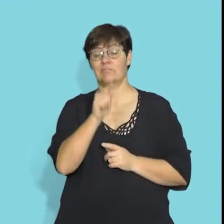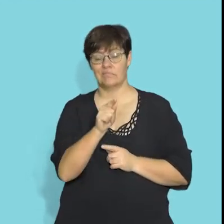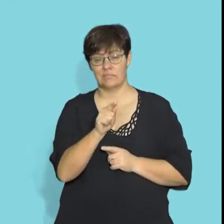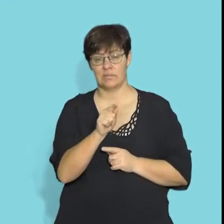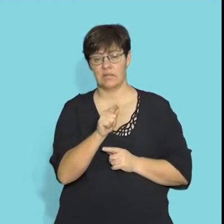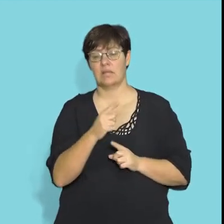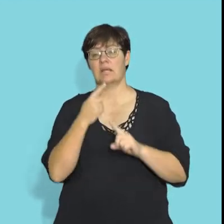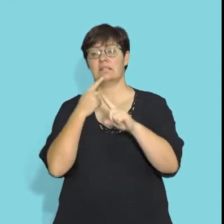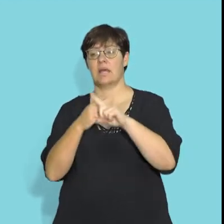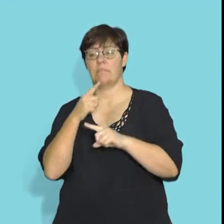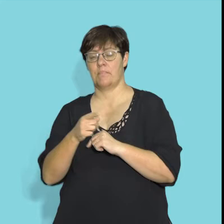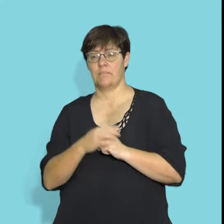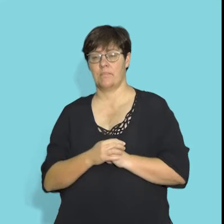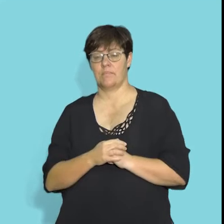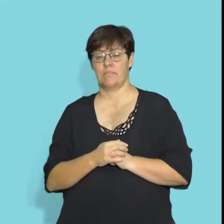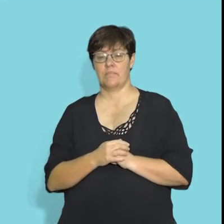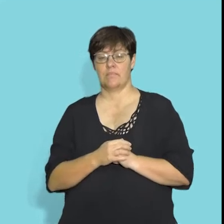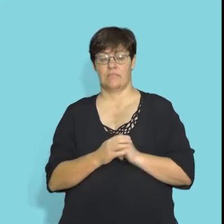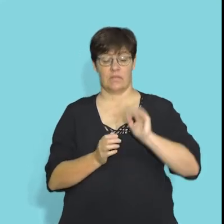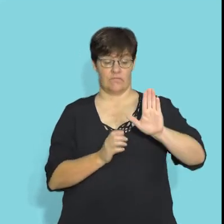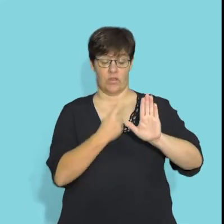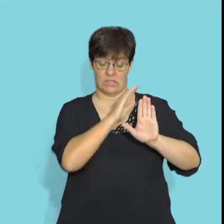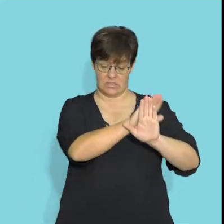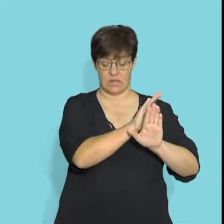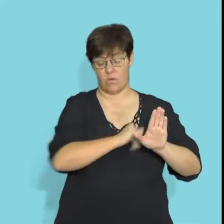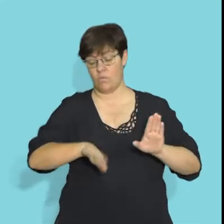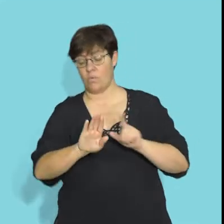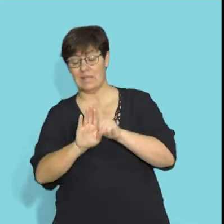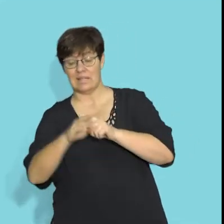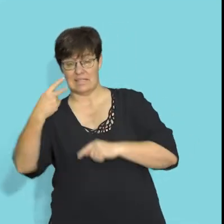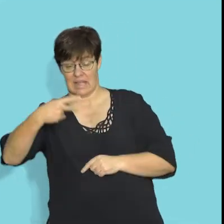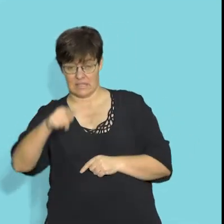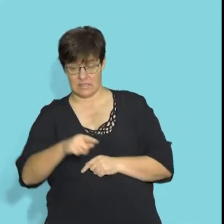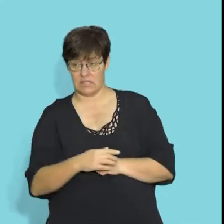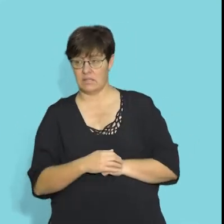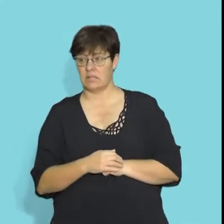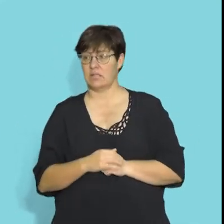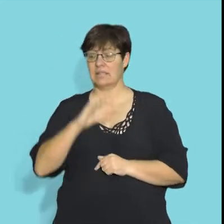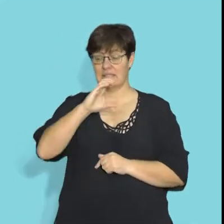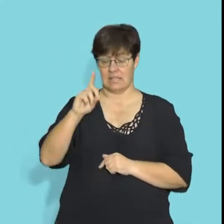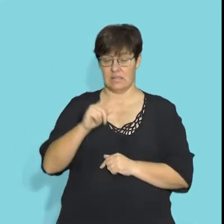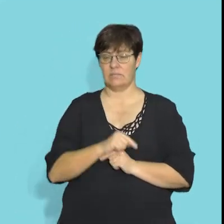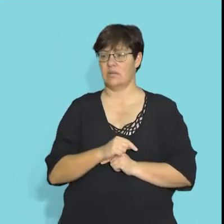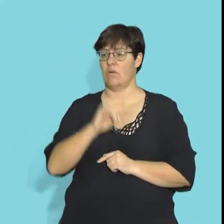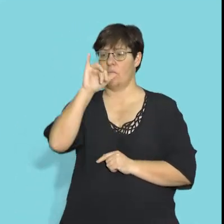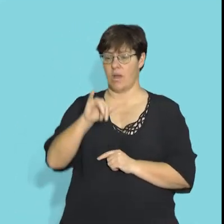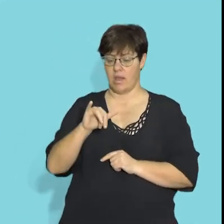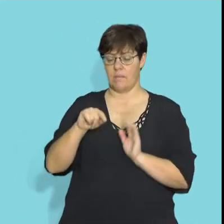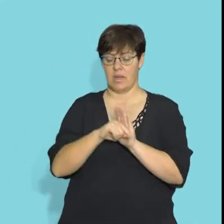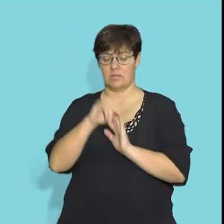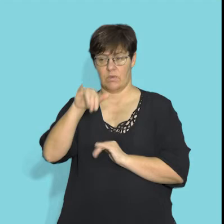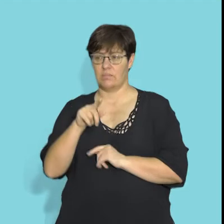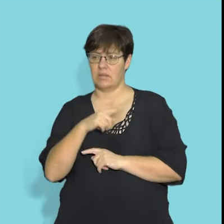take the first gradient and I'm going to multiply it by the gradient of the second one, CD, which is going to be the y value minus the y